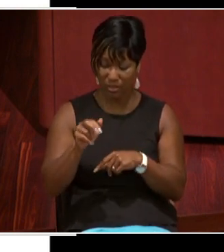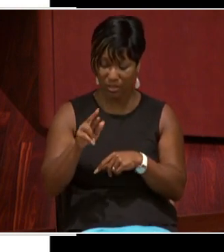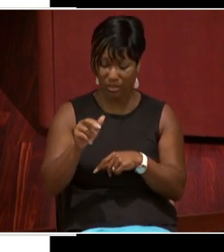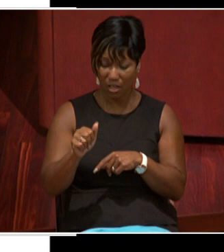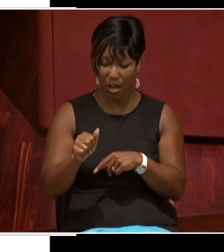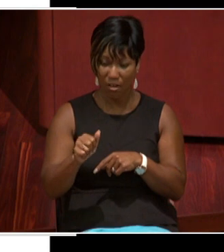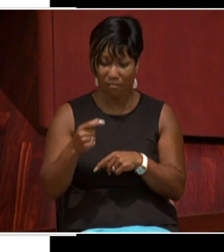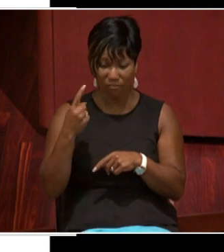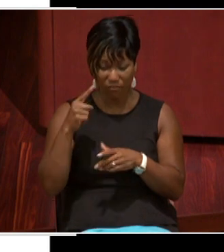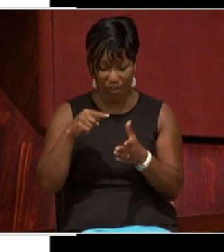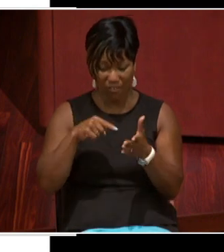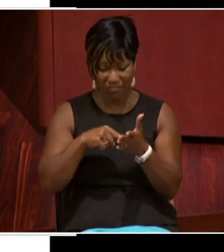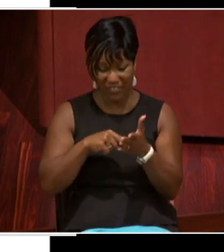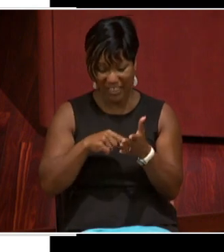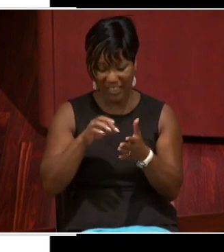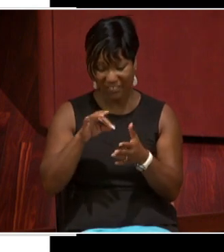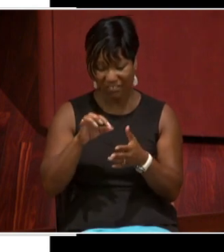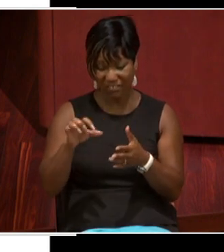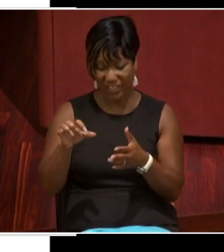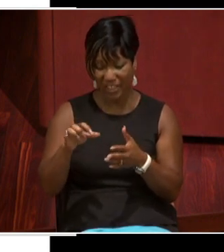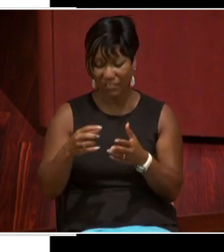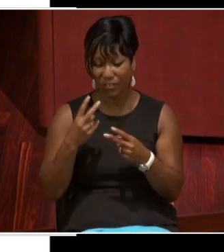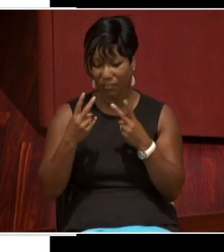by visiting our website.